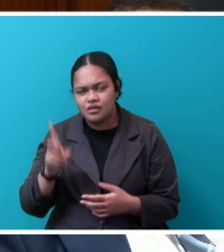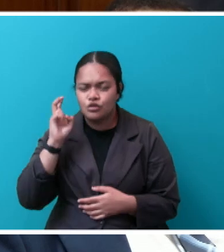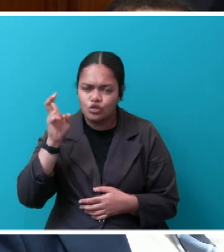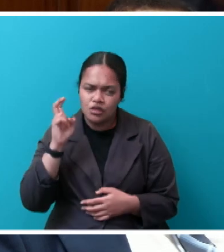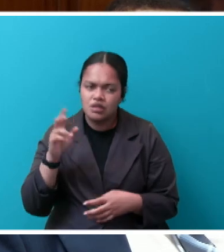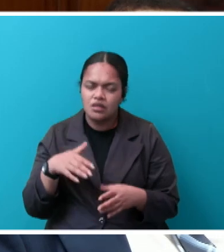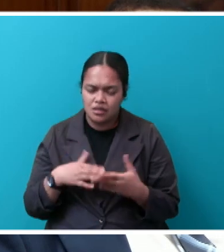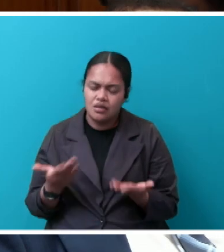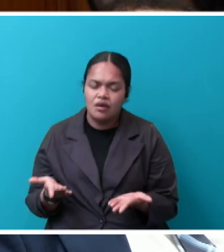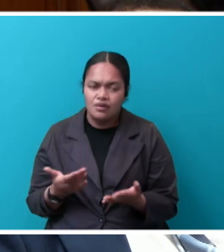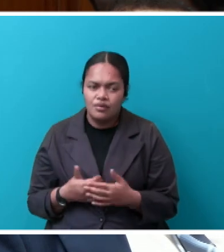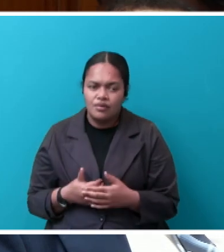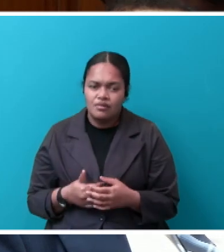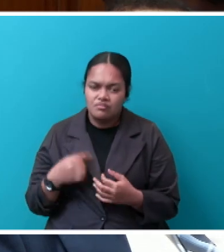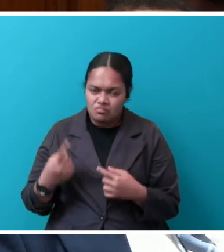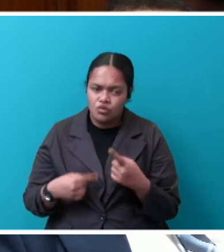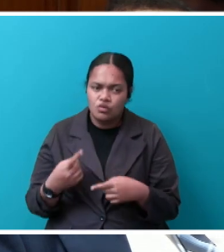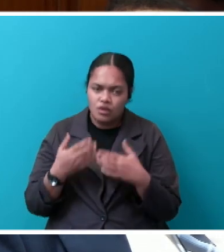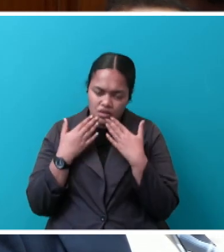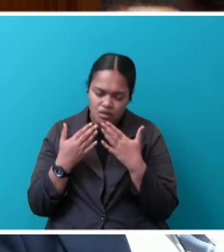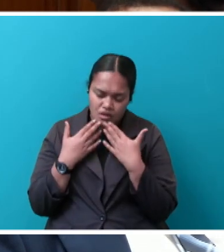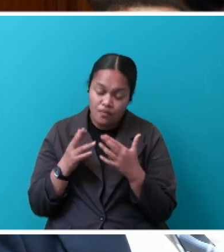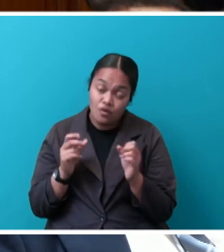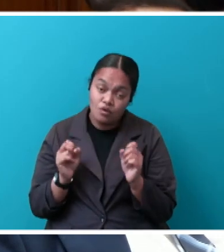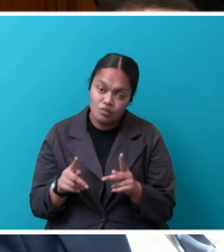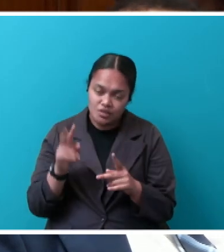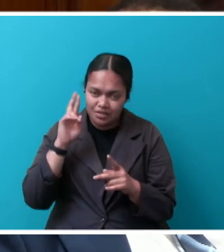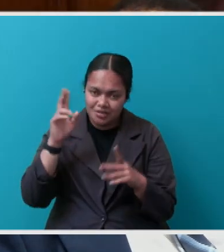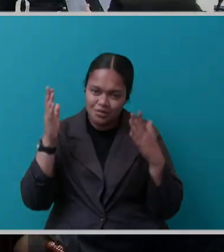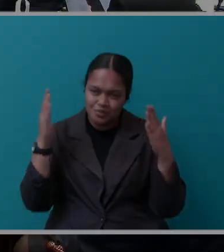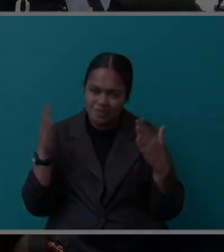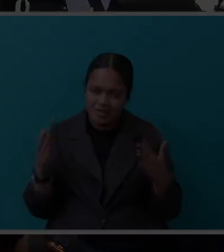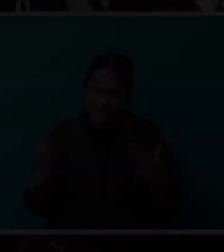now ongoing. Thank you very much for the opportunity, Mr. Speaker, sir.